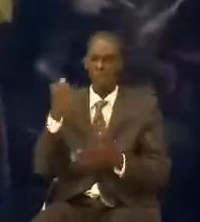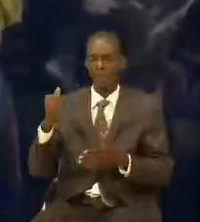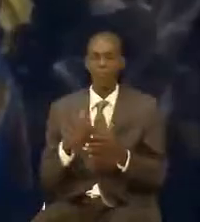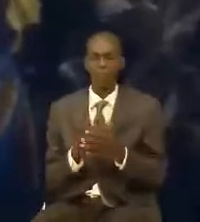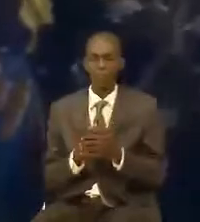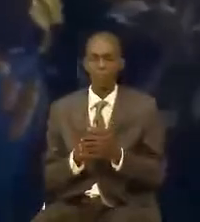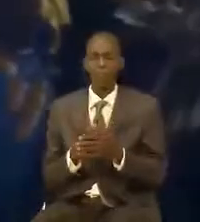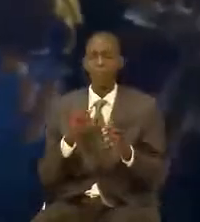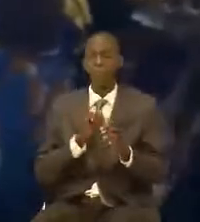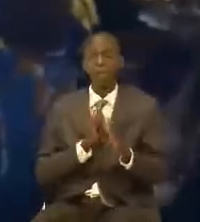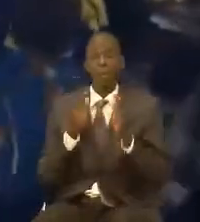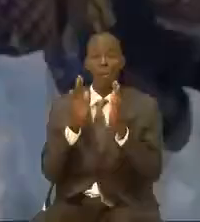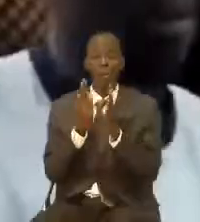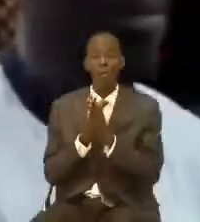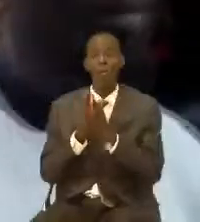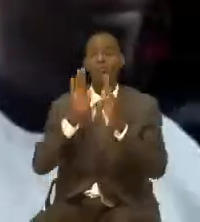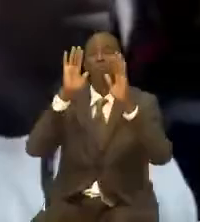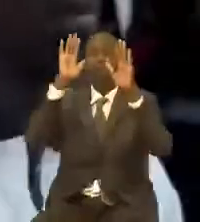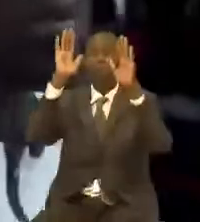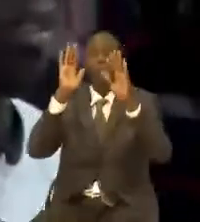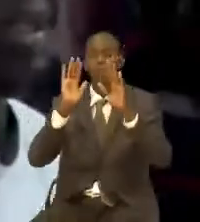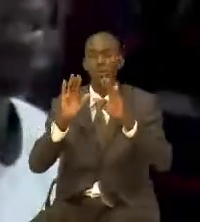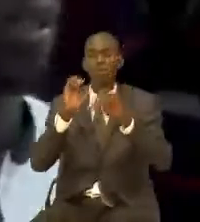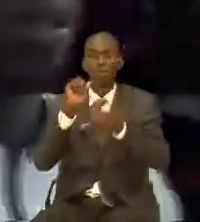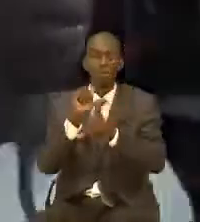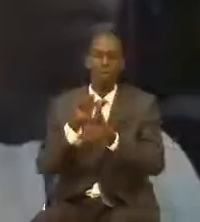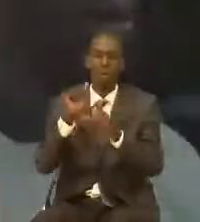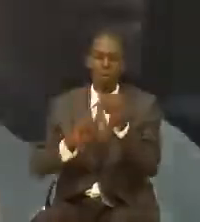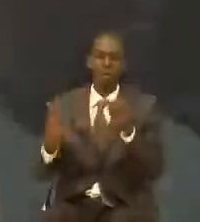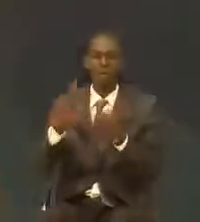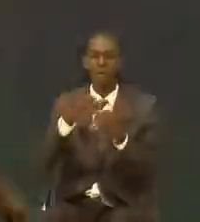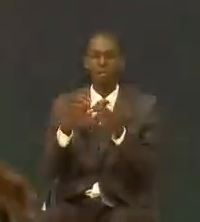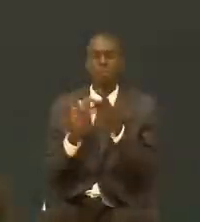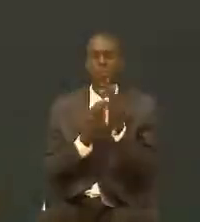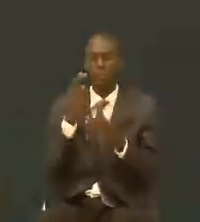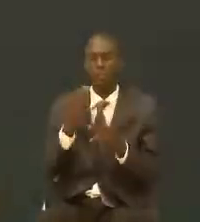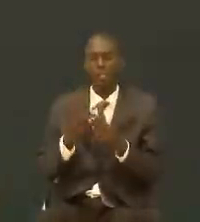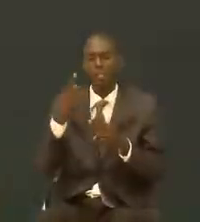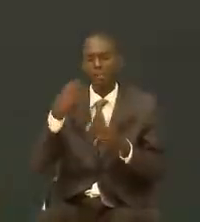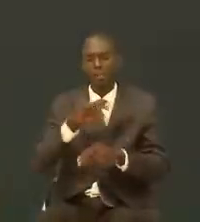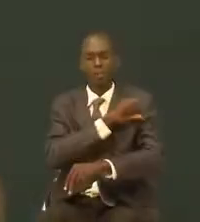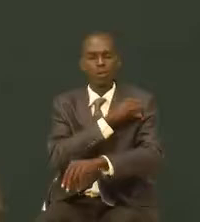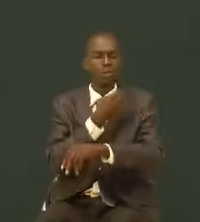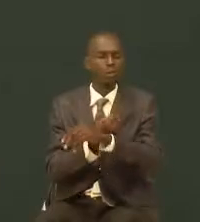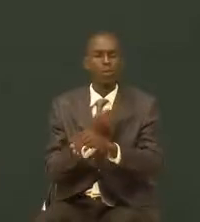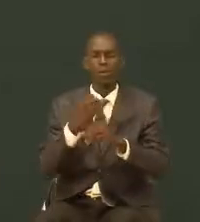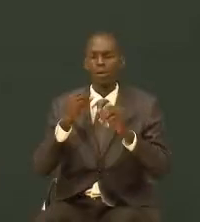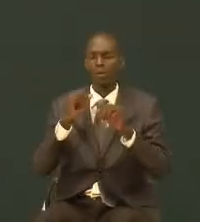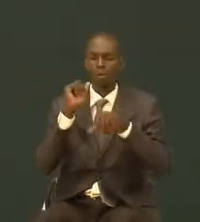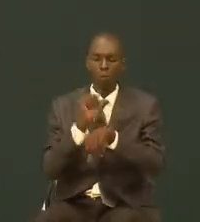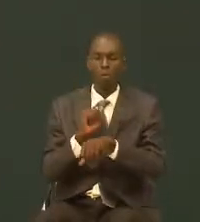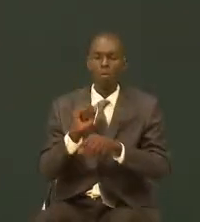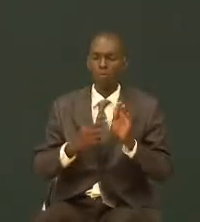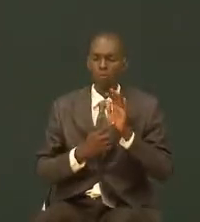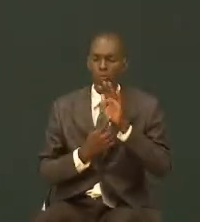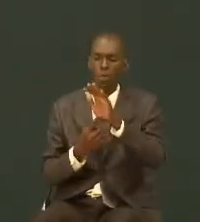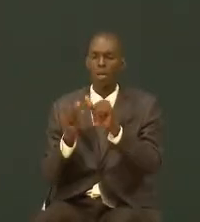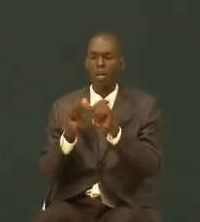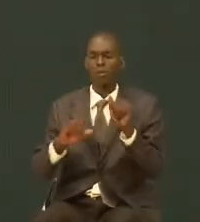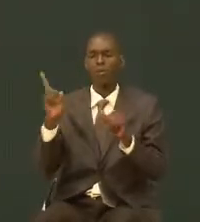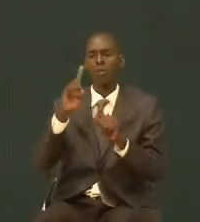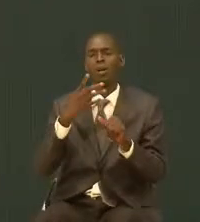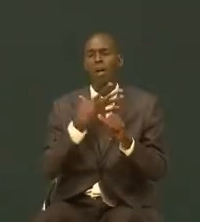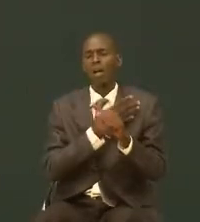create miracles everywhere the supernatural manifested everywhere and large